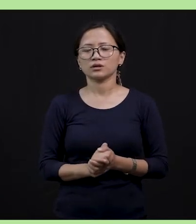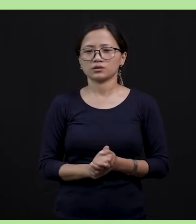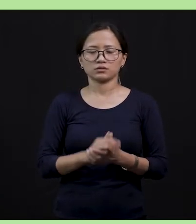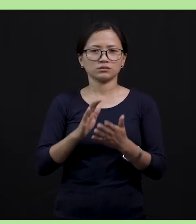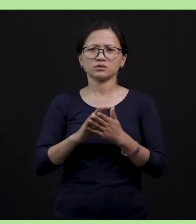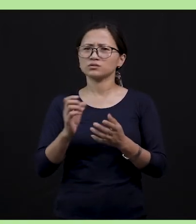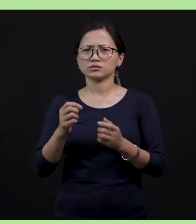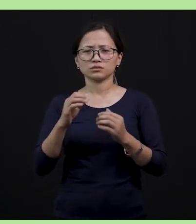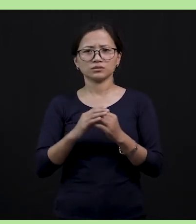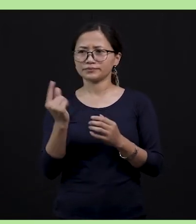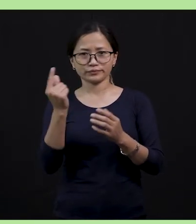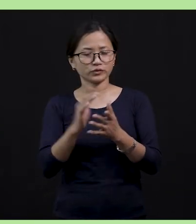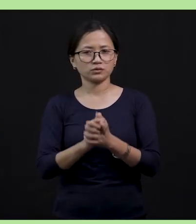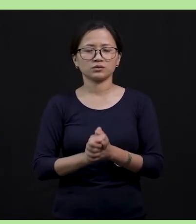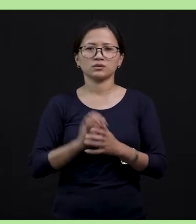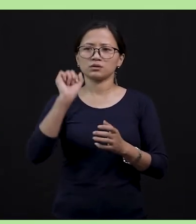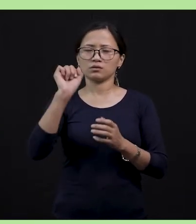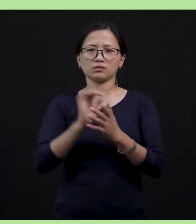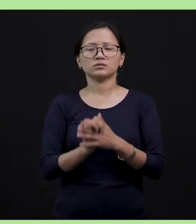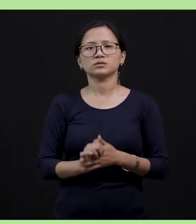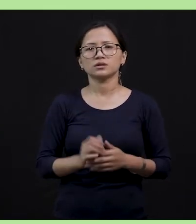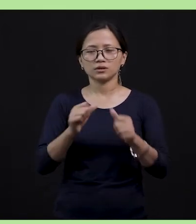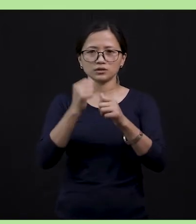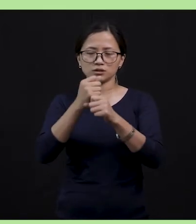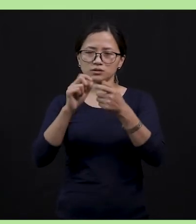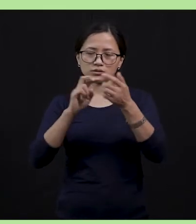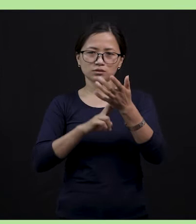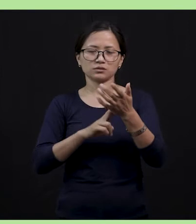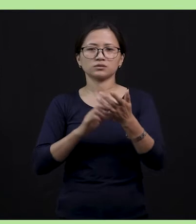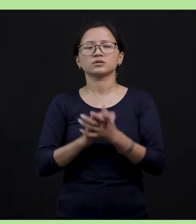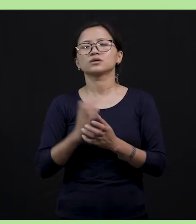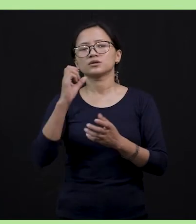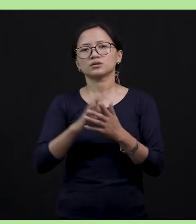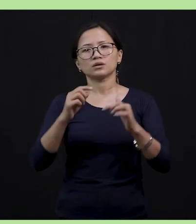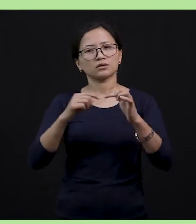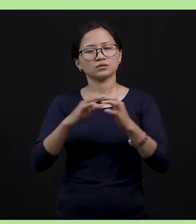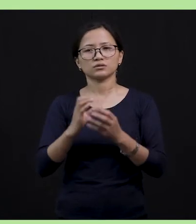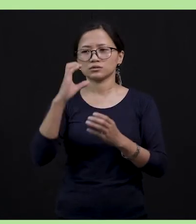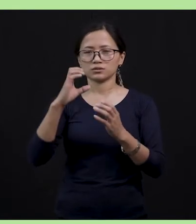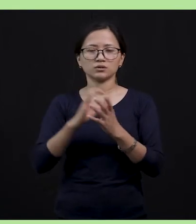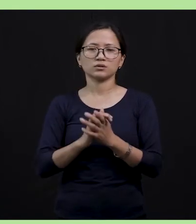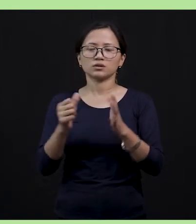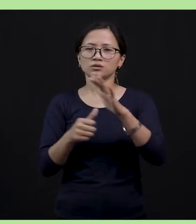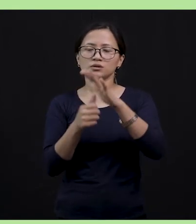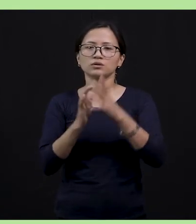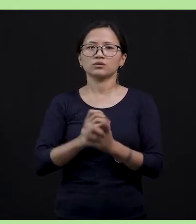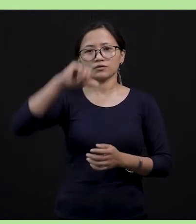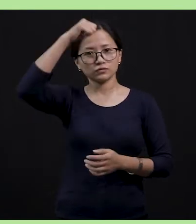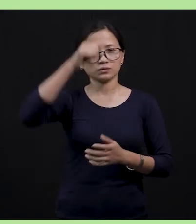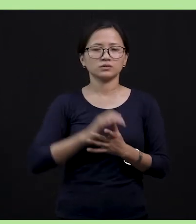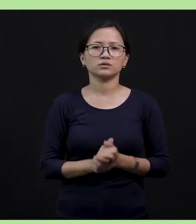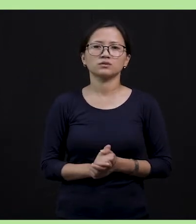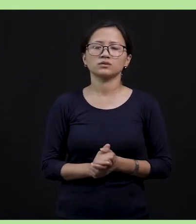agencies. So here also in India also we have an independent agency called Election Commission of India. So Election Commission of